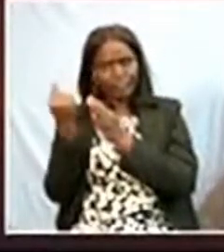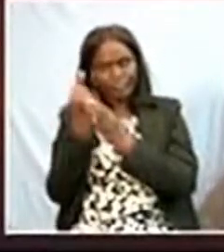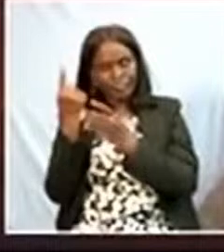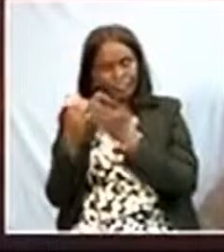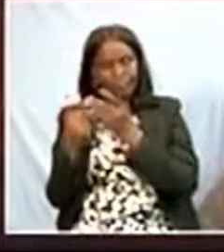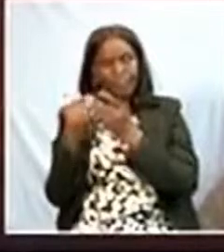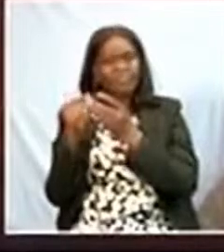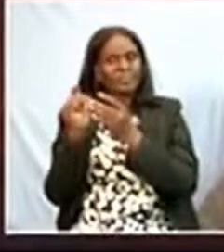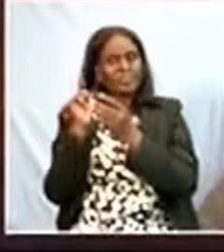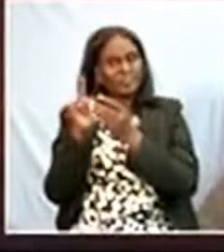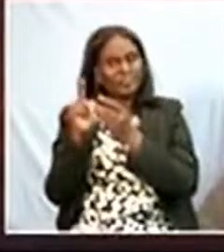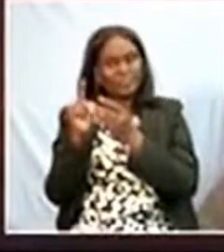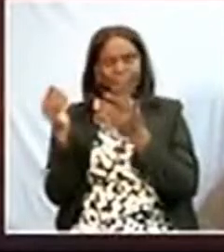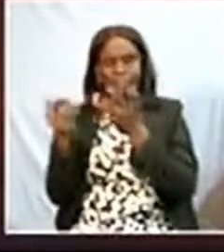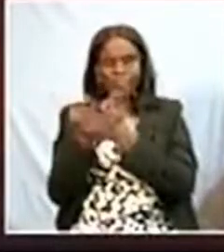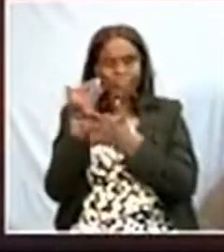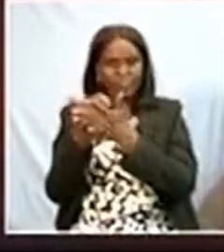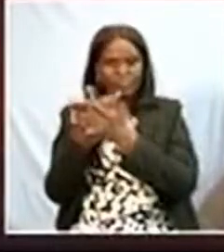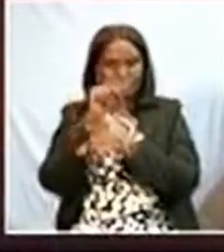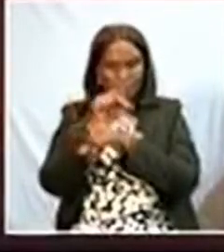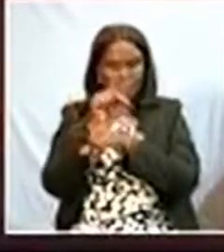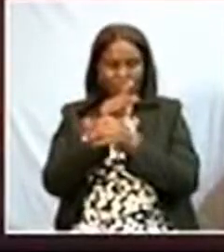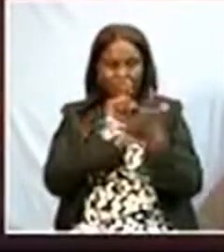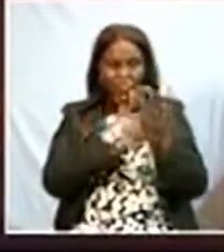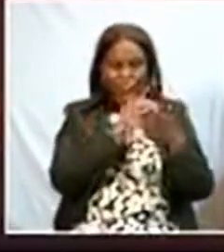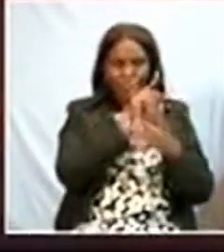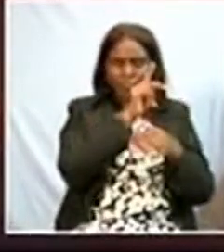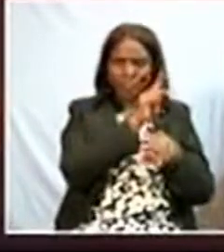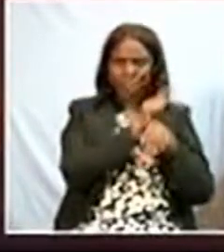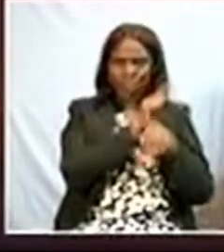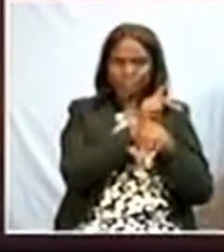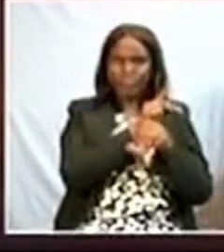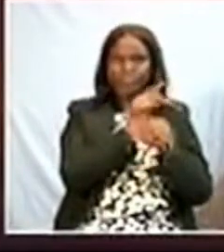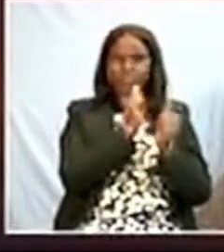as a new contract based on the performance that was given to